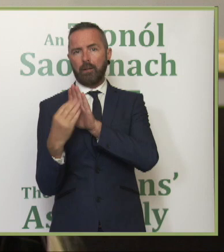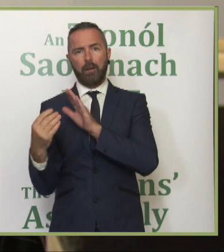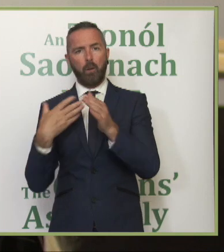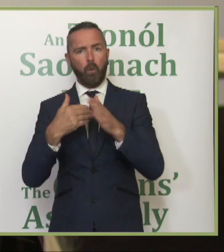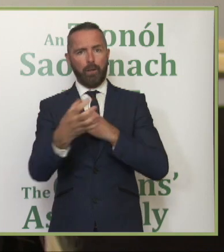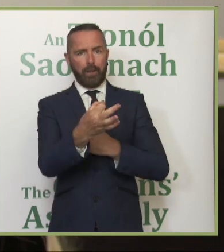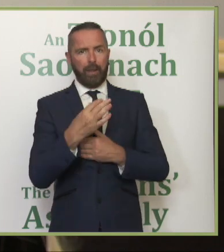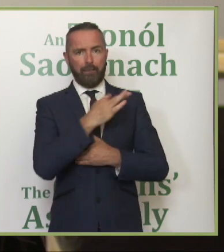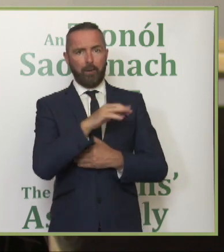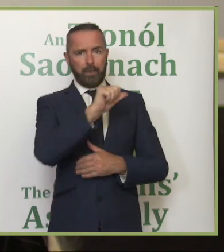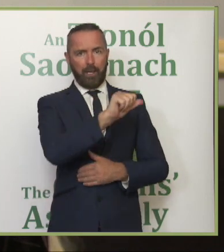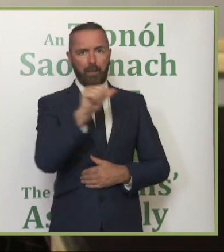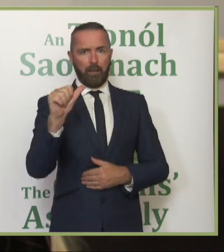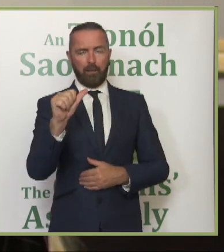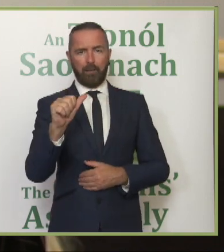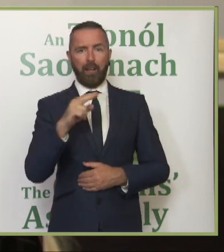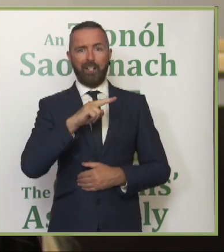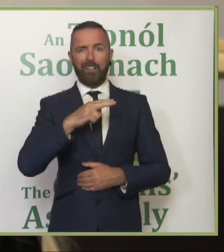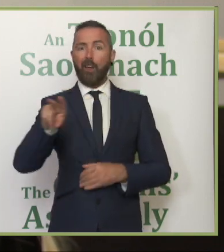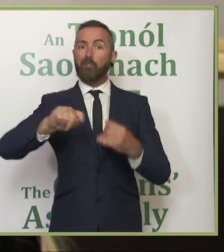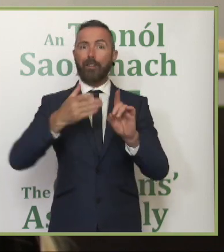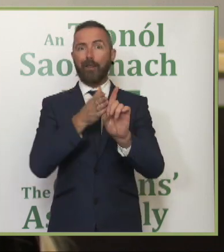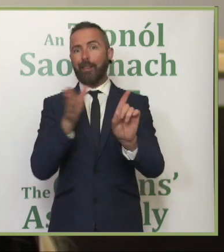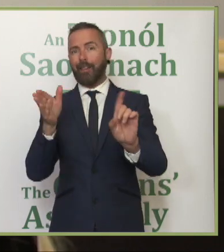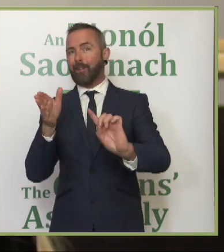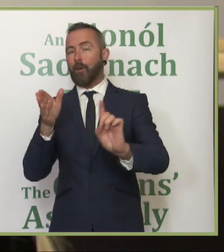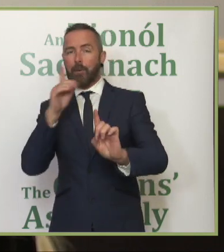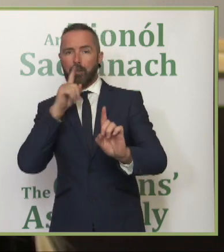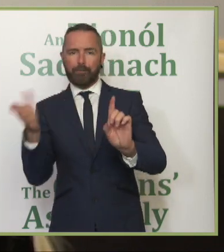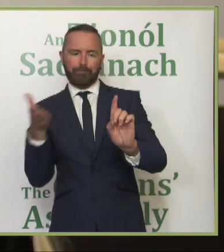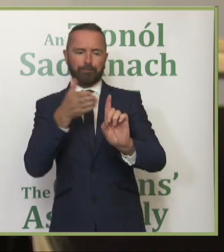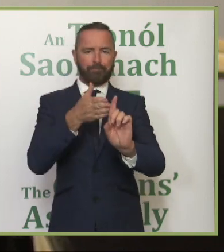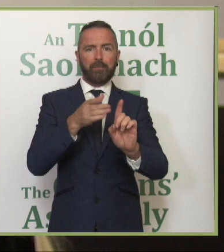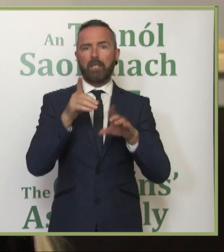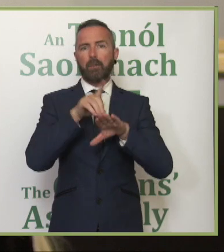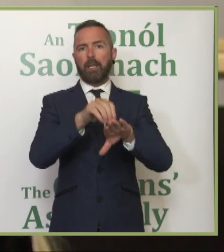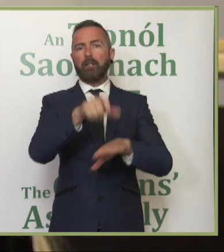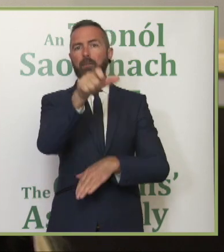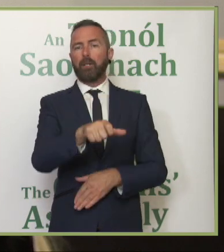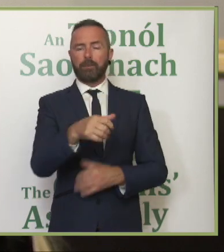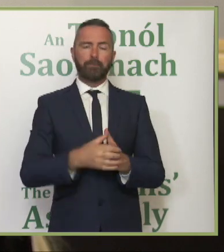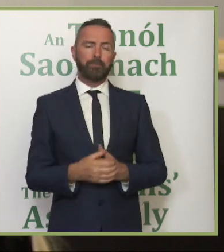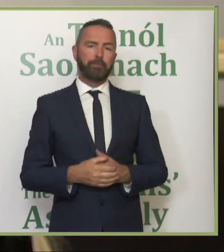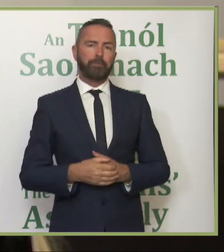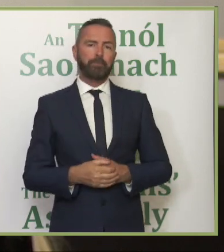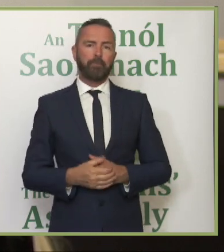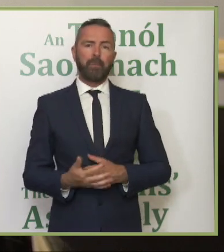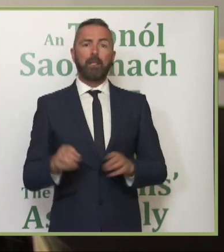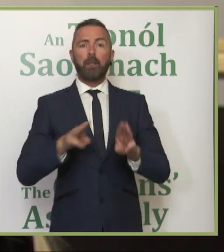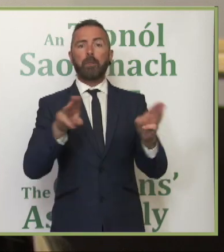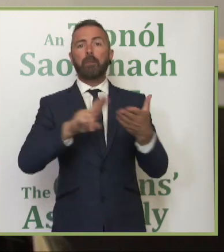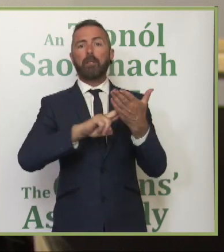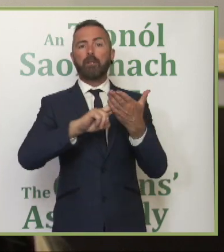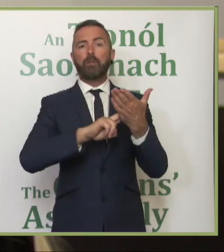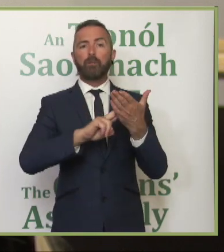that. And again, not to fudge an answer, that will be dependent on the person. So as I say, people use drugs because they